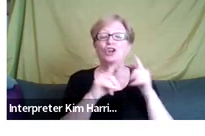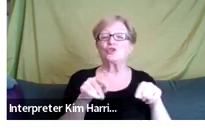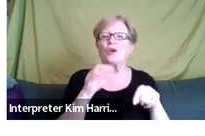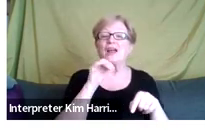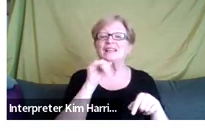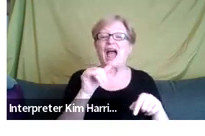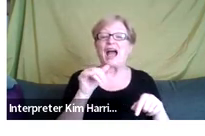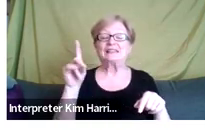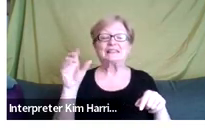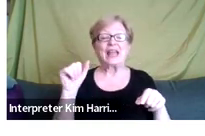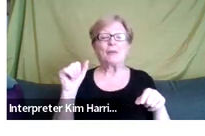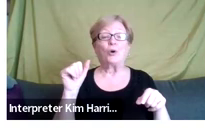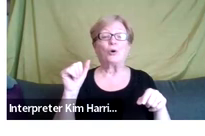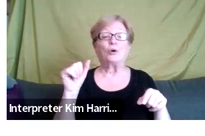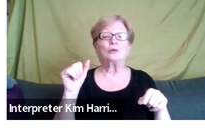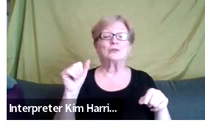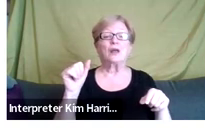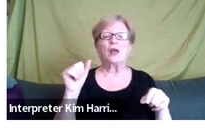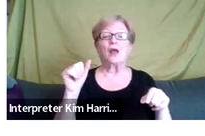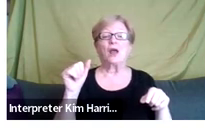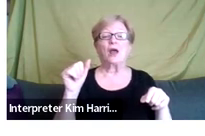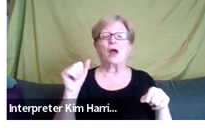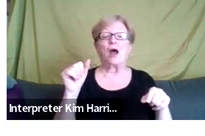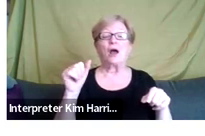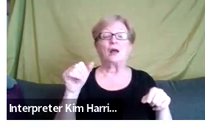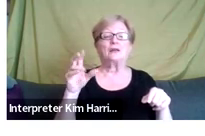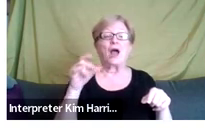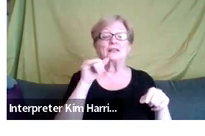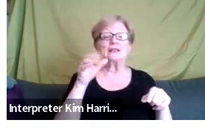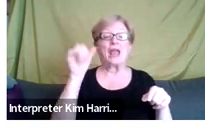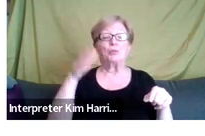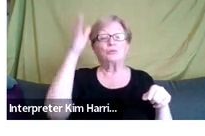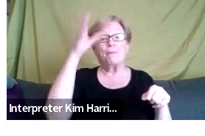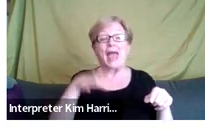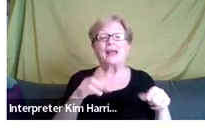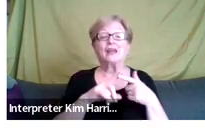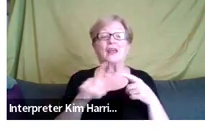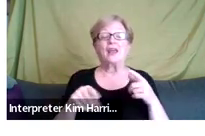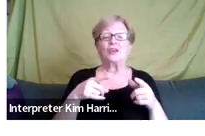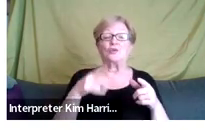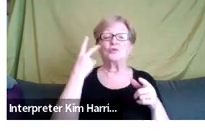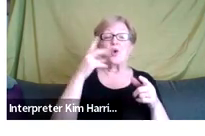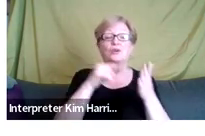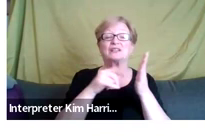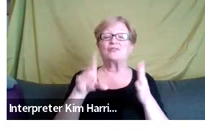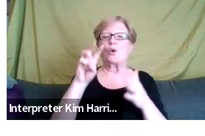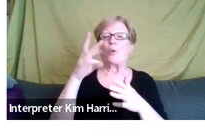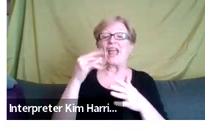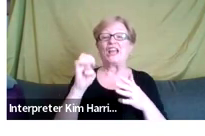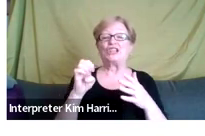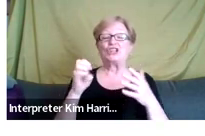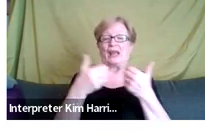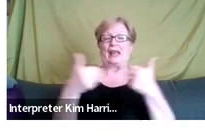disabled men. And so even when you look at the wage gap, we know that the wage gap is there